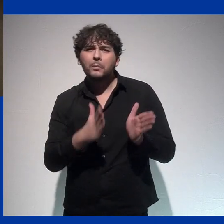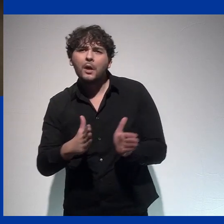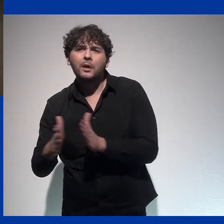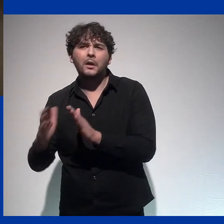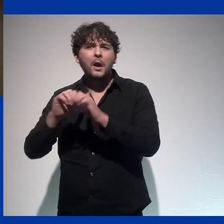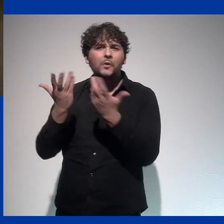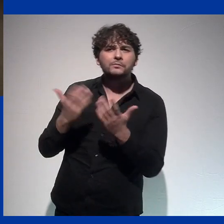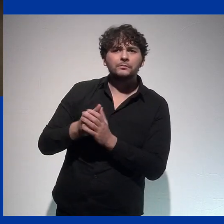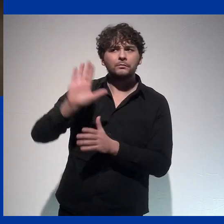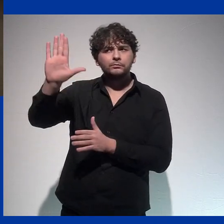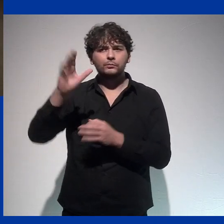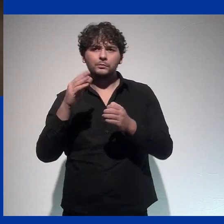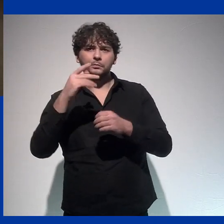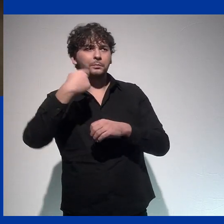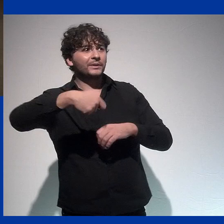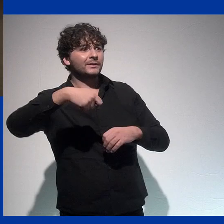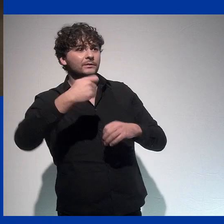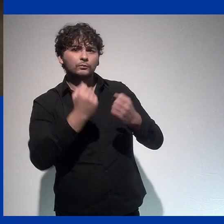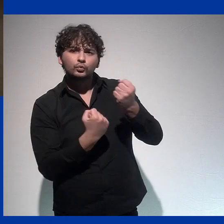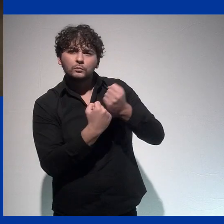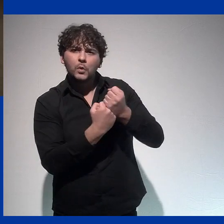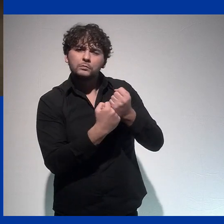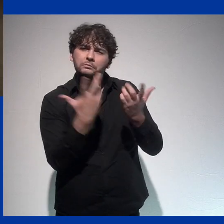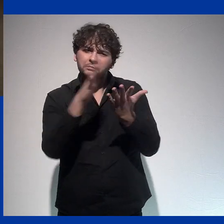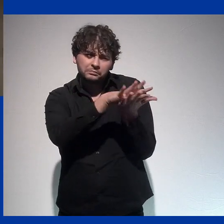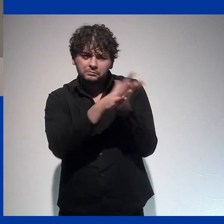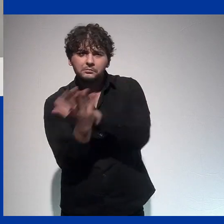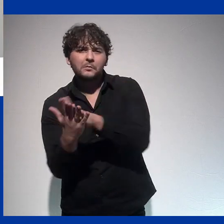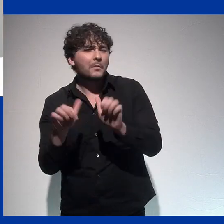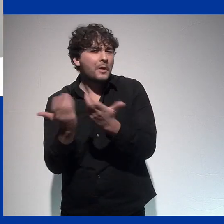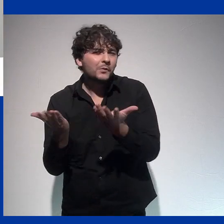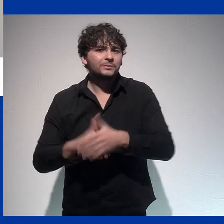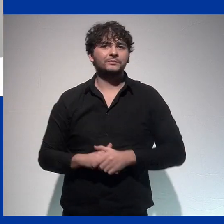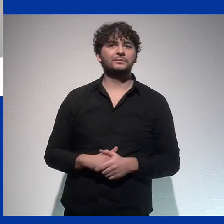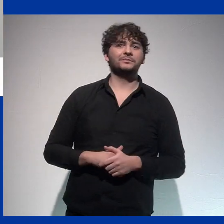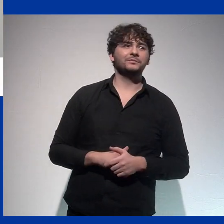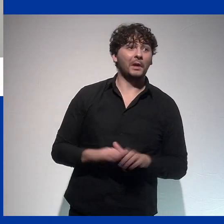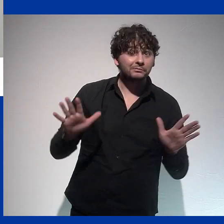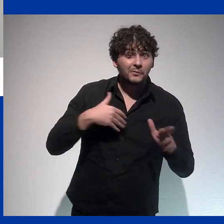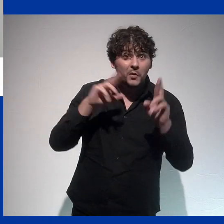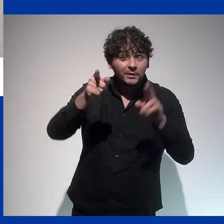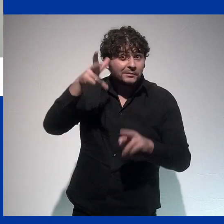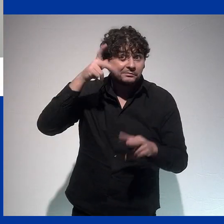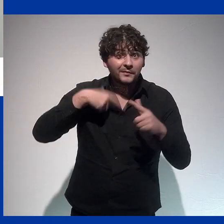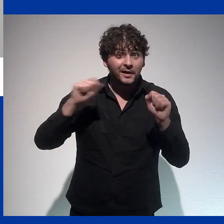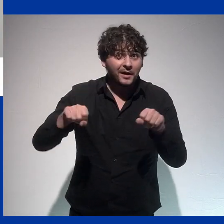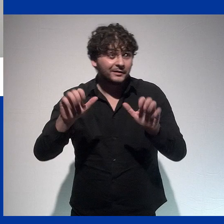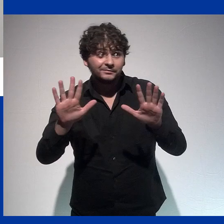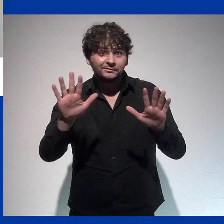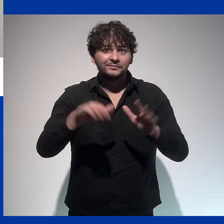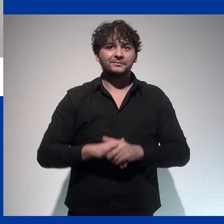Hello everybody. Can you hear me well? Yes, we hear you. Hi. Yeah. Nice. Well, I think my camera is a little